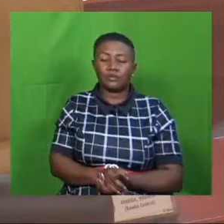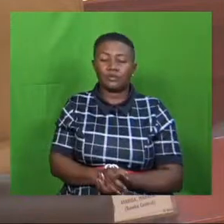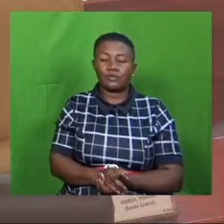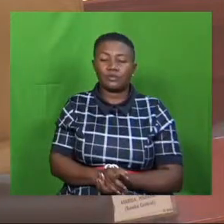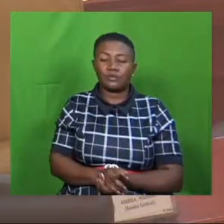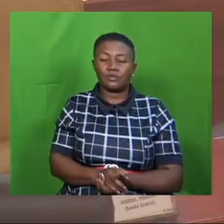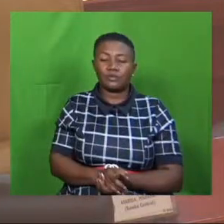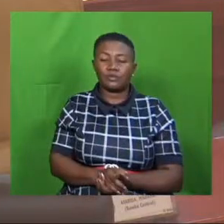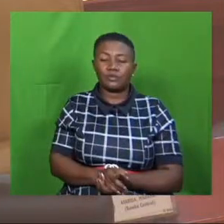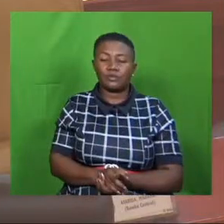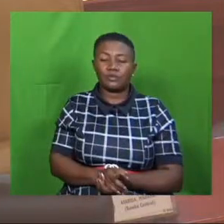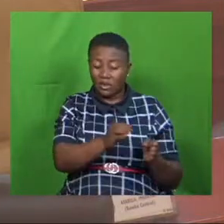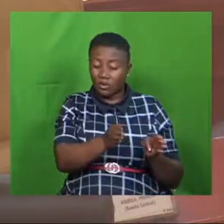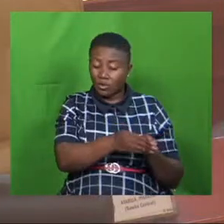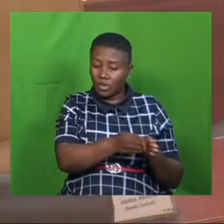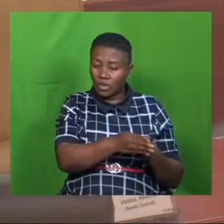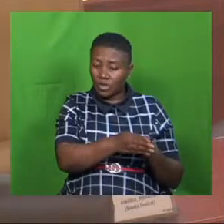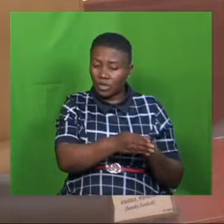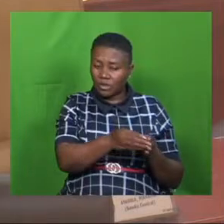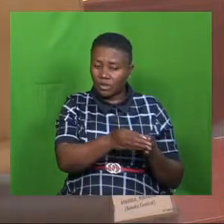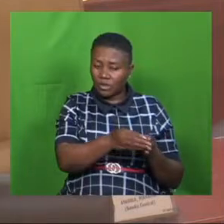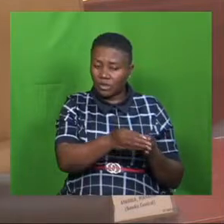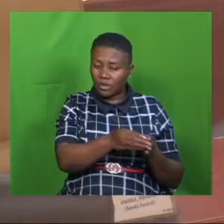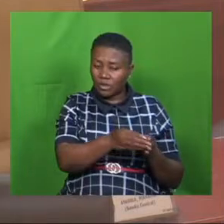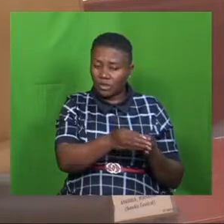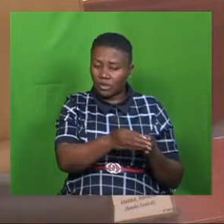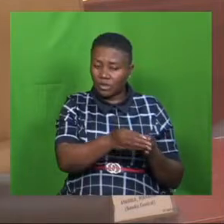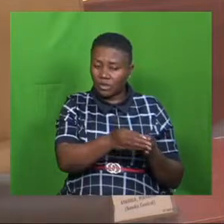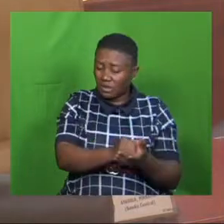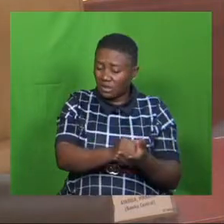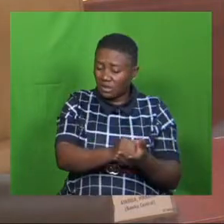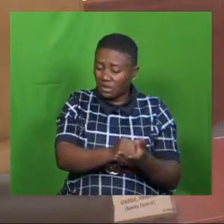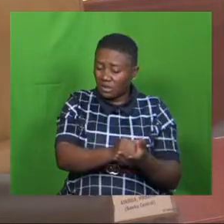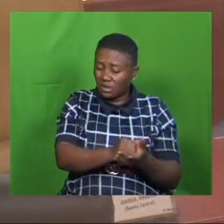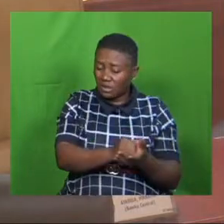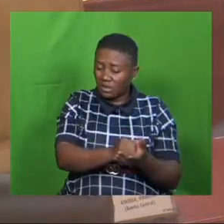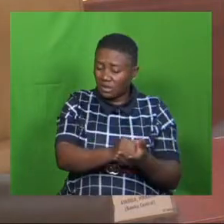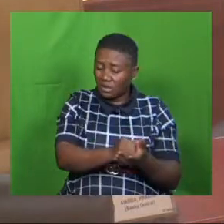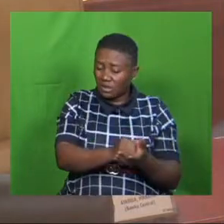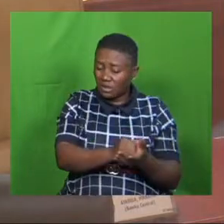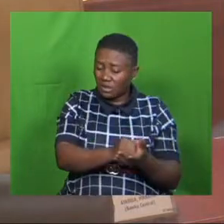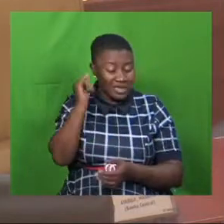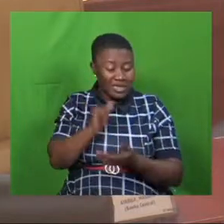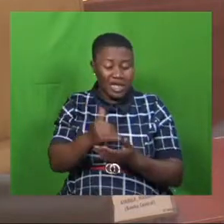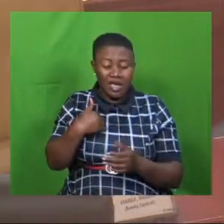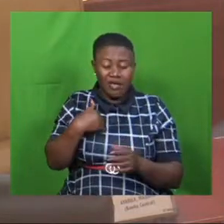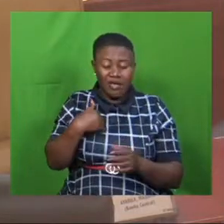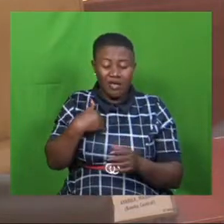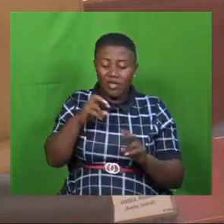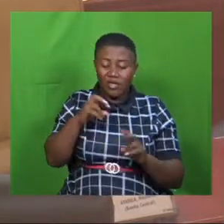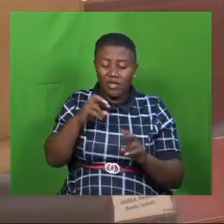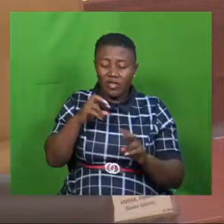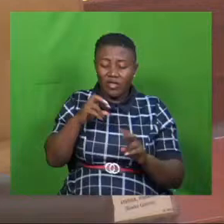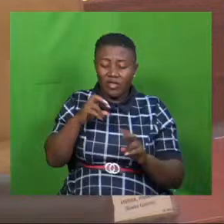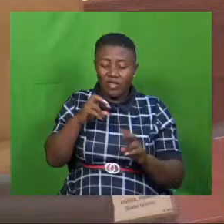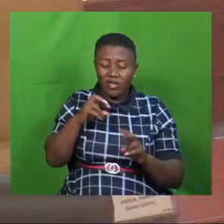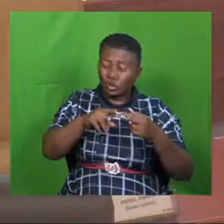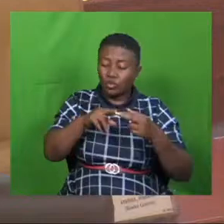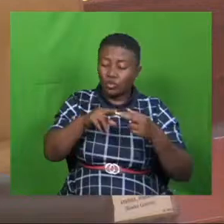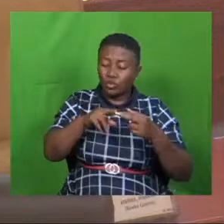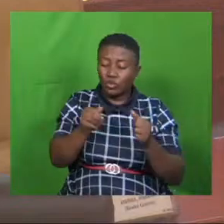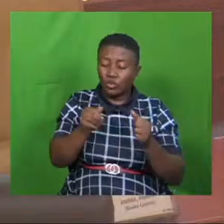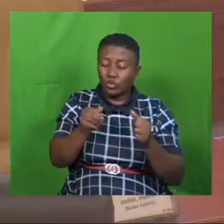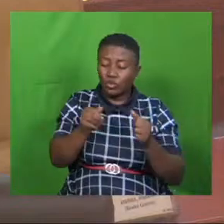that meeting, I raised the issue that we have heard that there are issues relating to the Tema